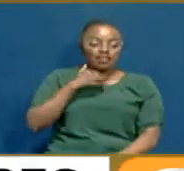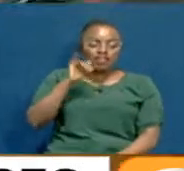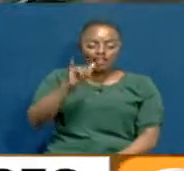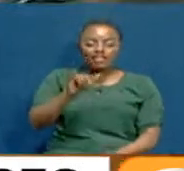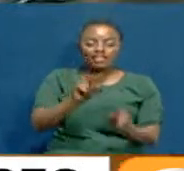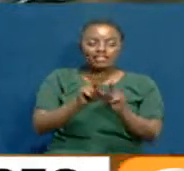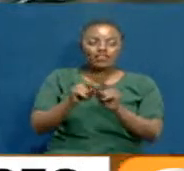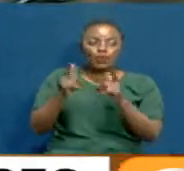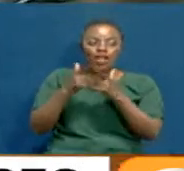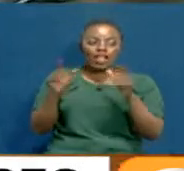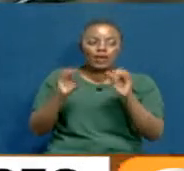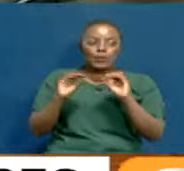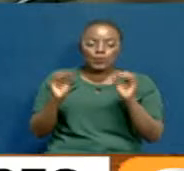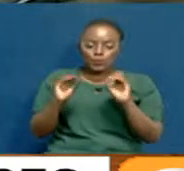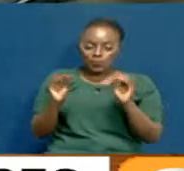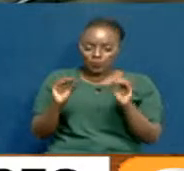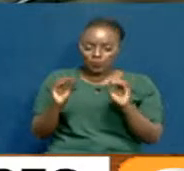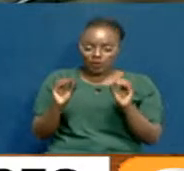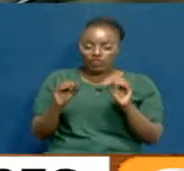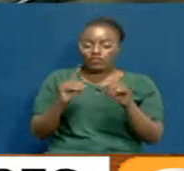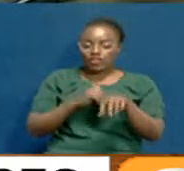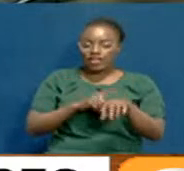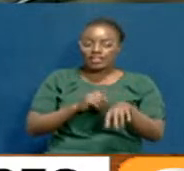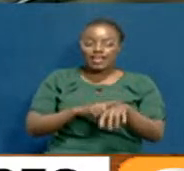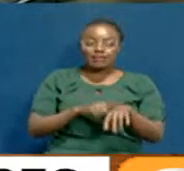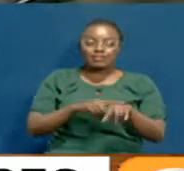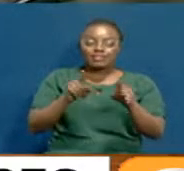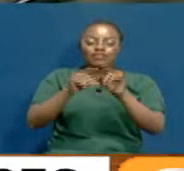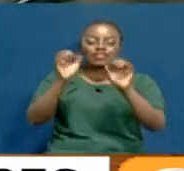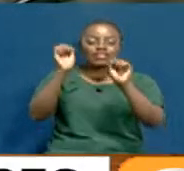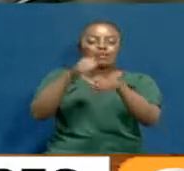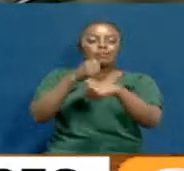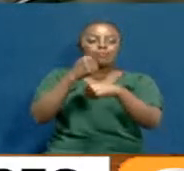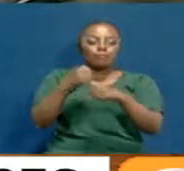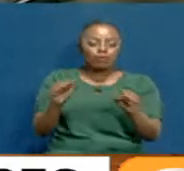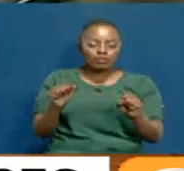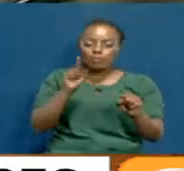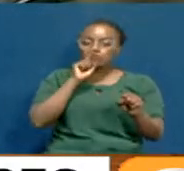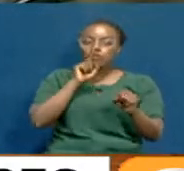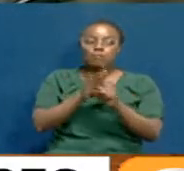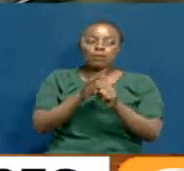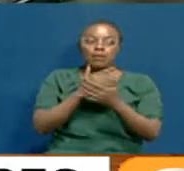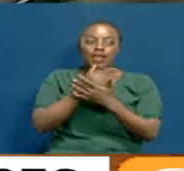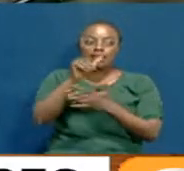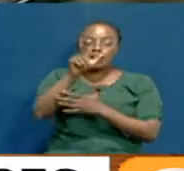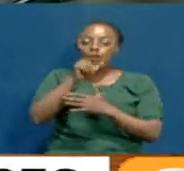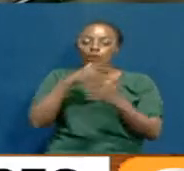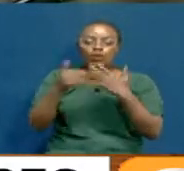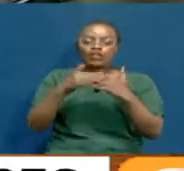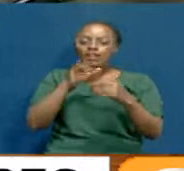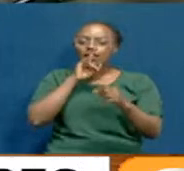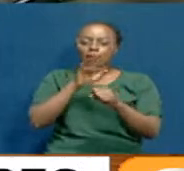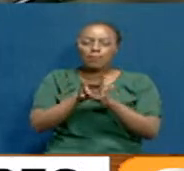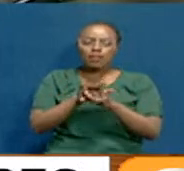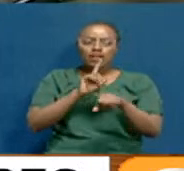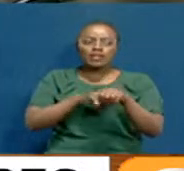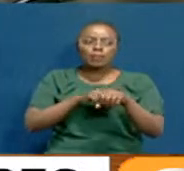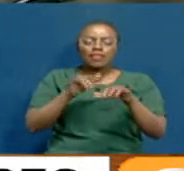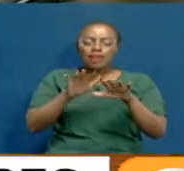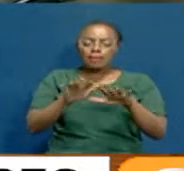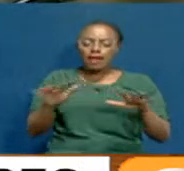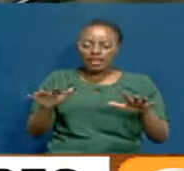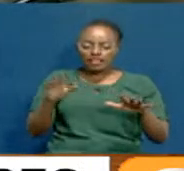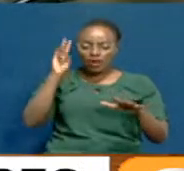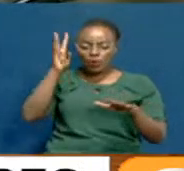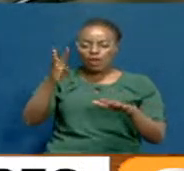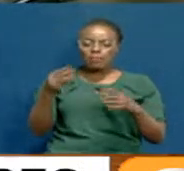not allow for economic plans to go through? It's impossible to promise anything they're promising when the market forces are actually going